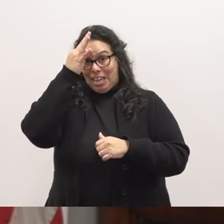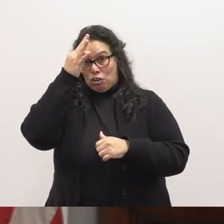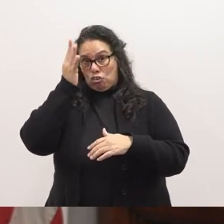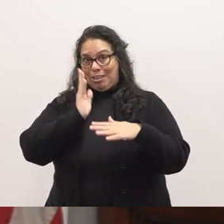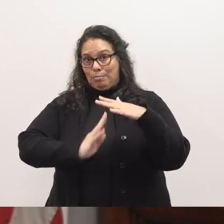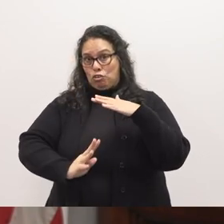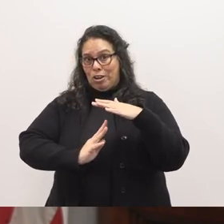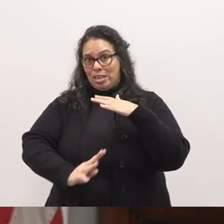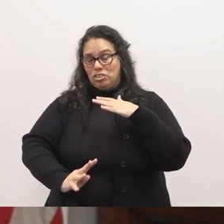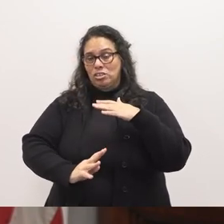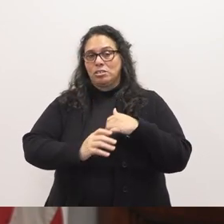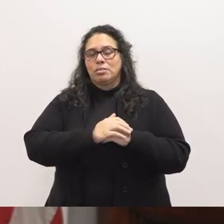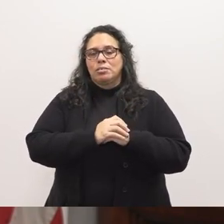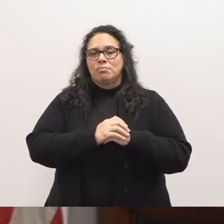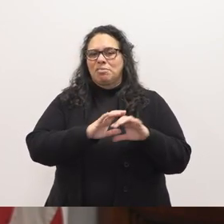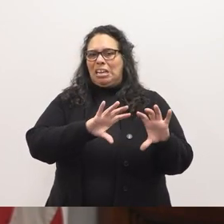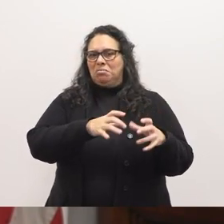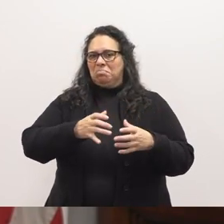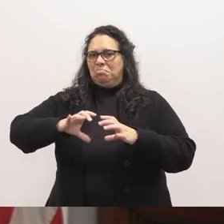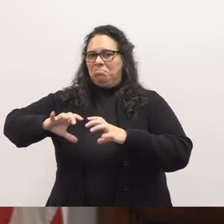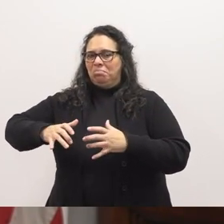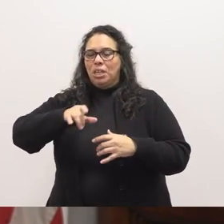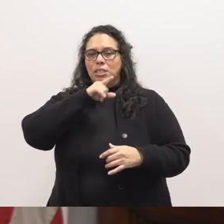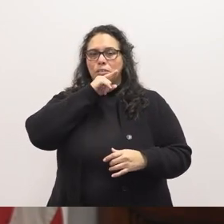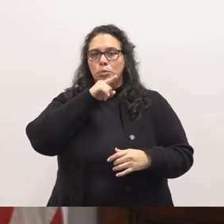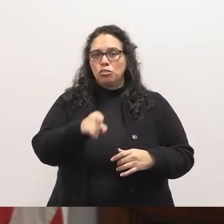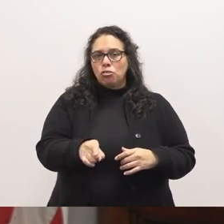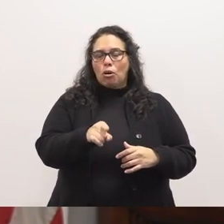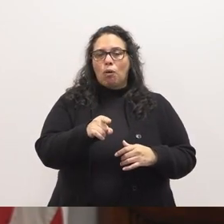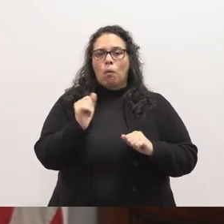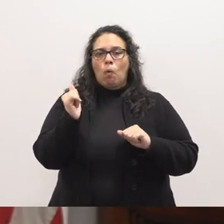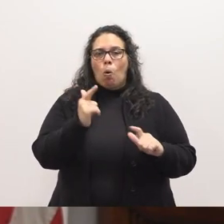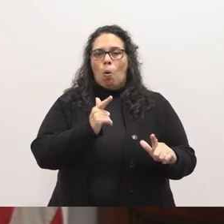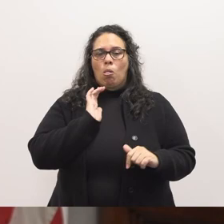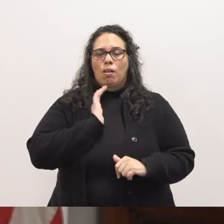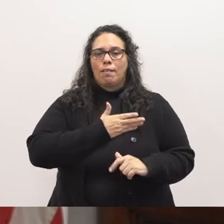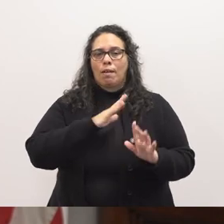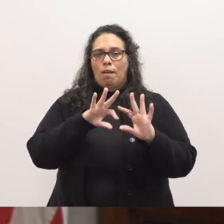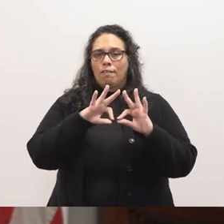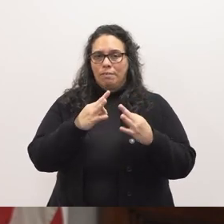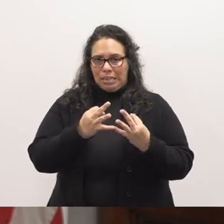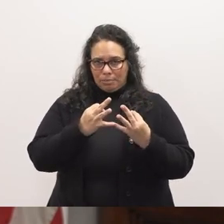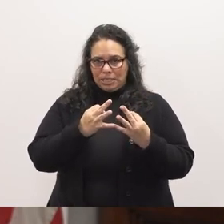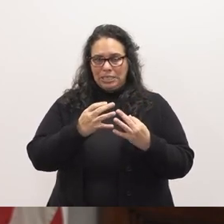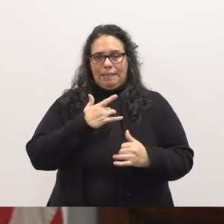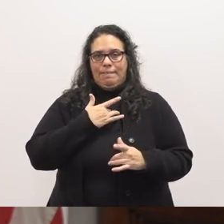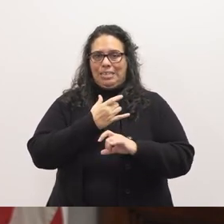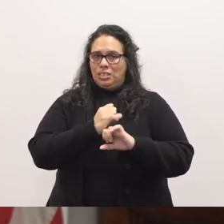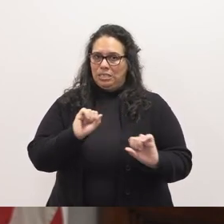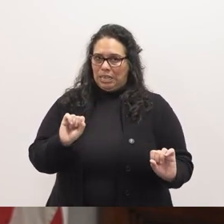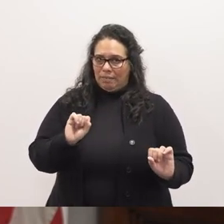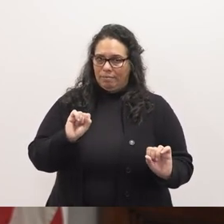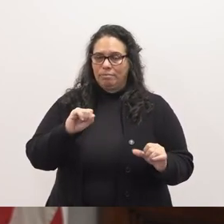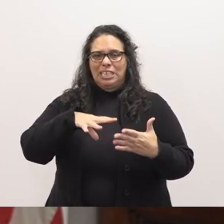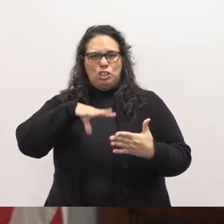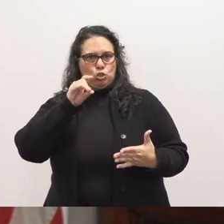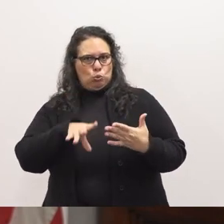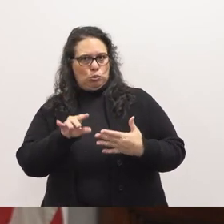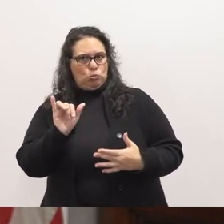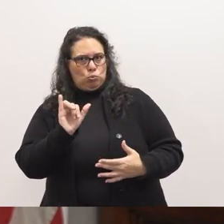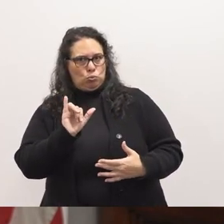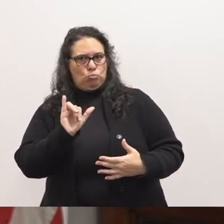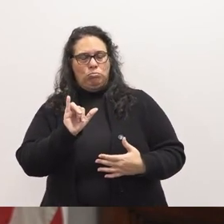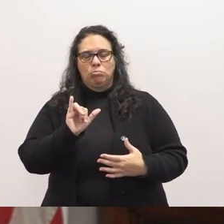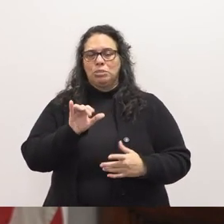immigration entities to ensure that all of our families feel safe, students and families feel safe at